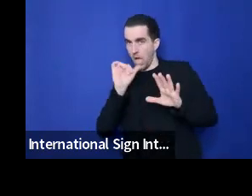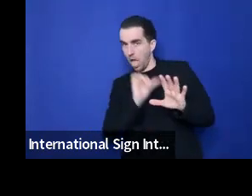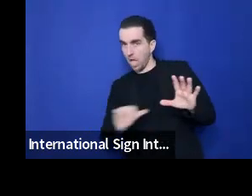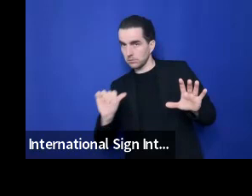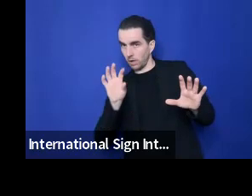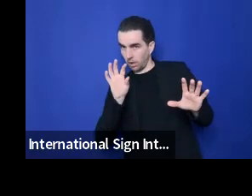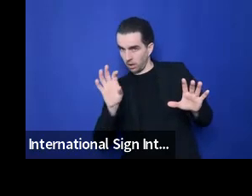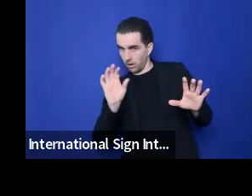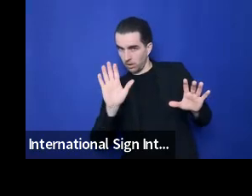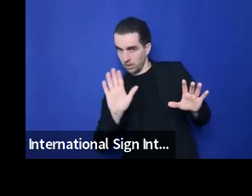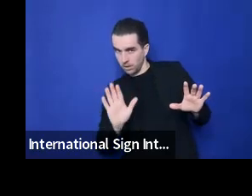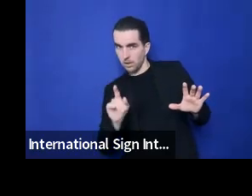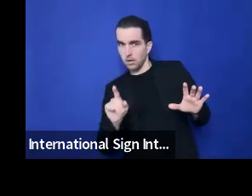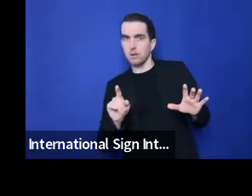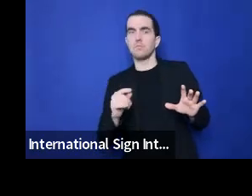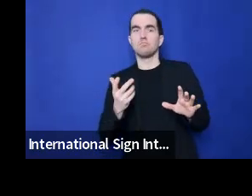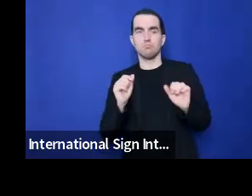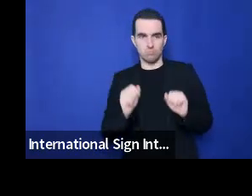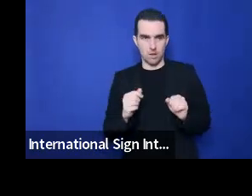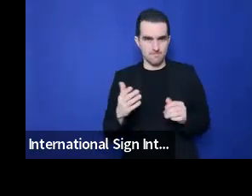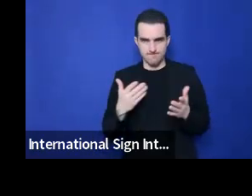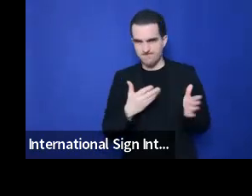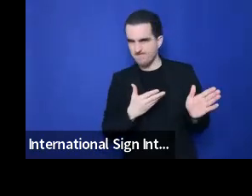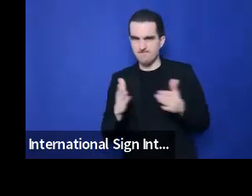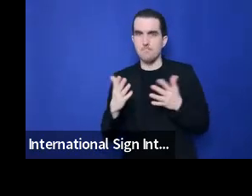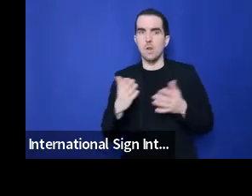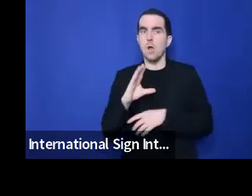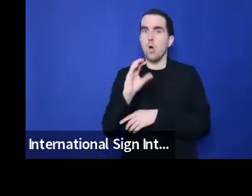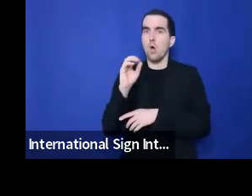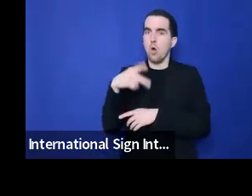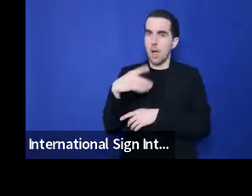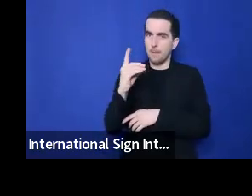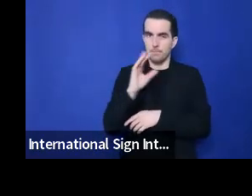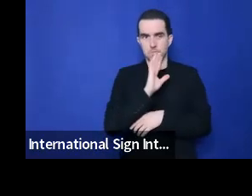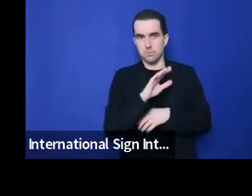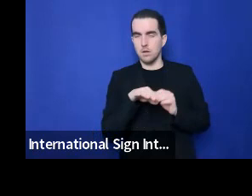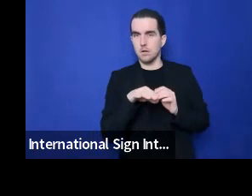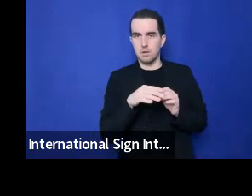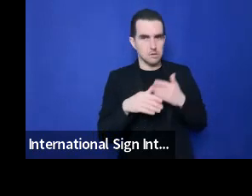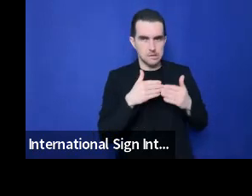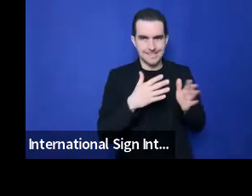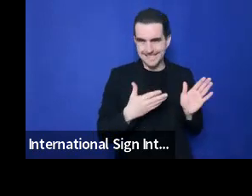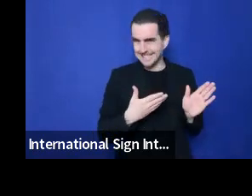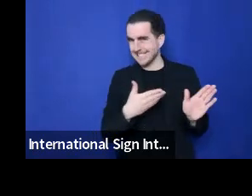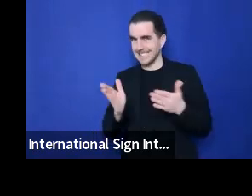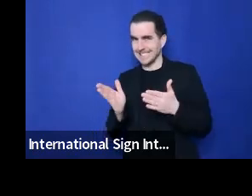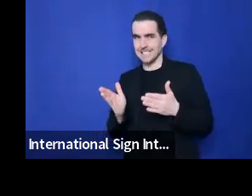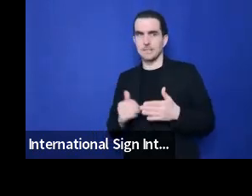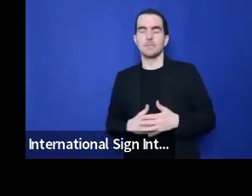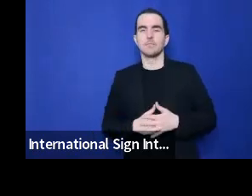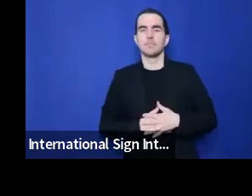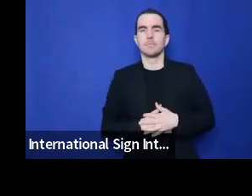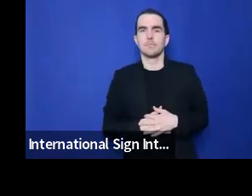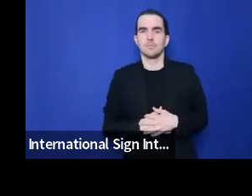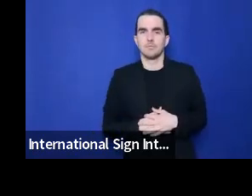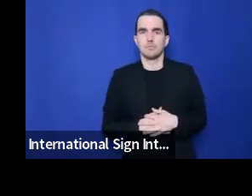could be also that we realize that not enough people access the mechanisms. And one of the key questions